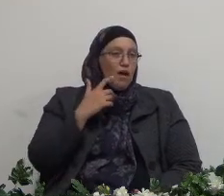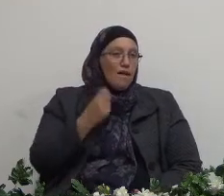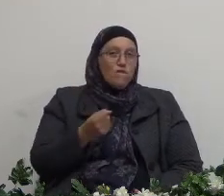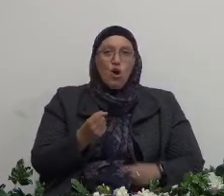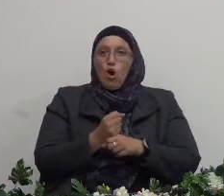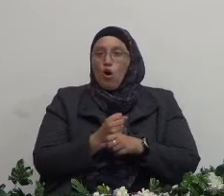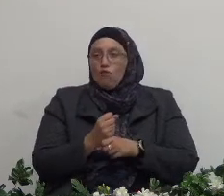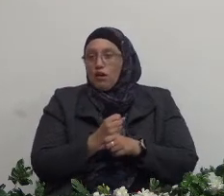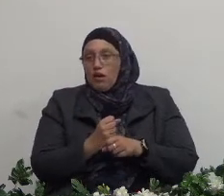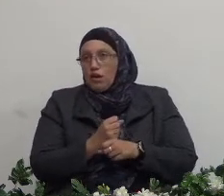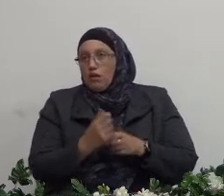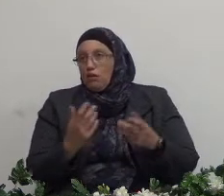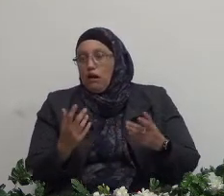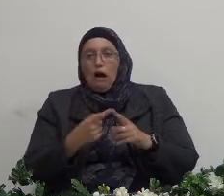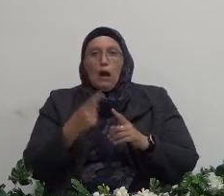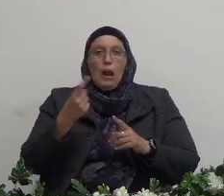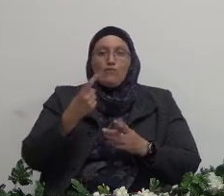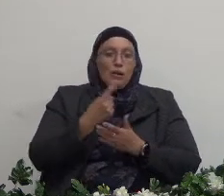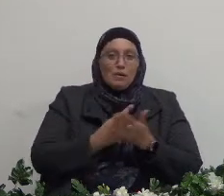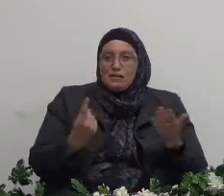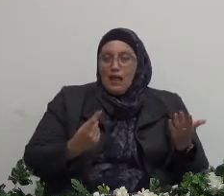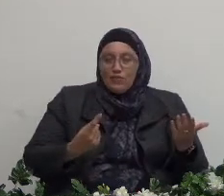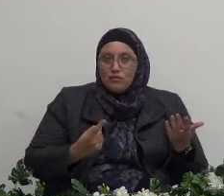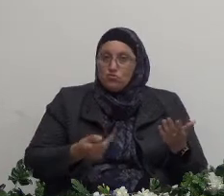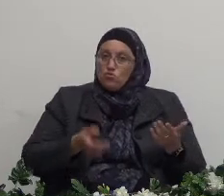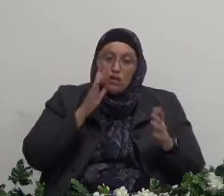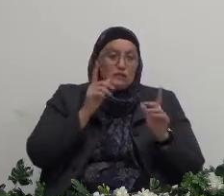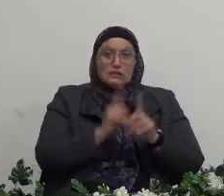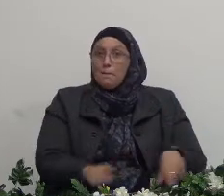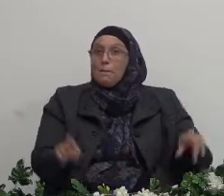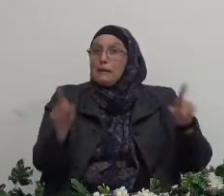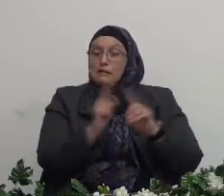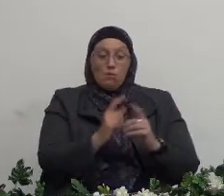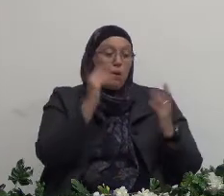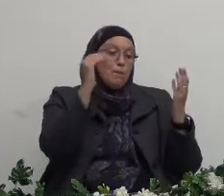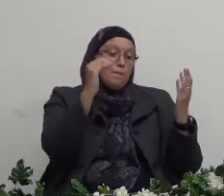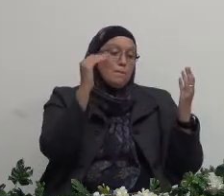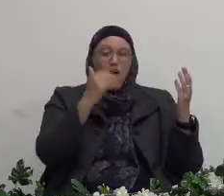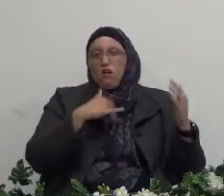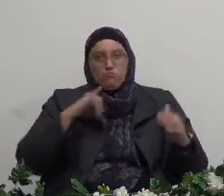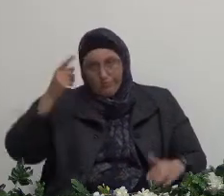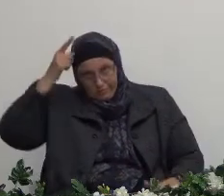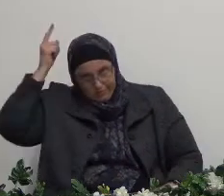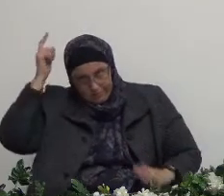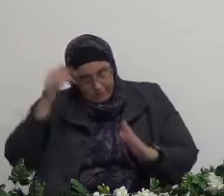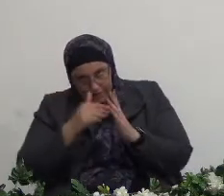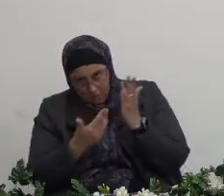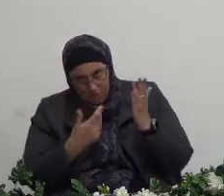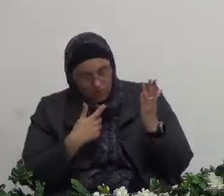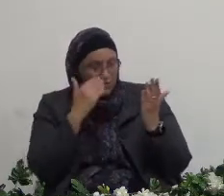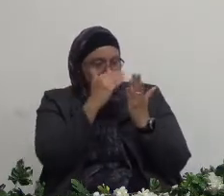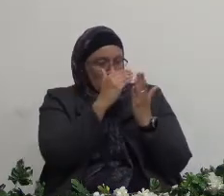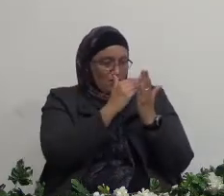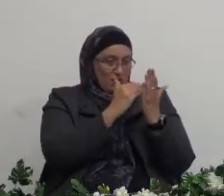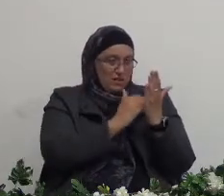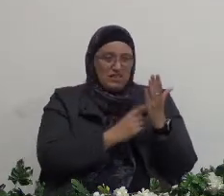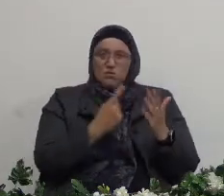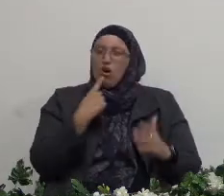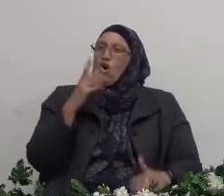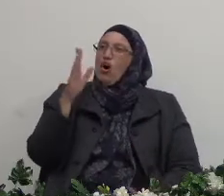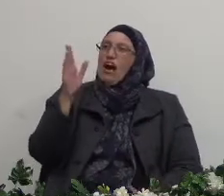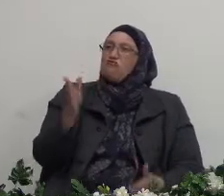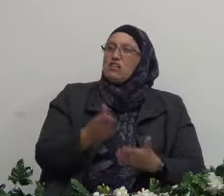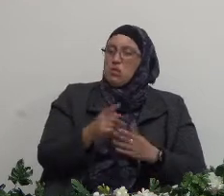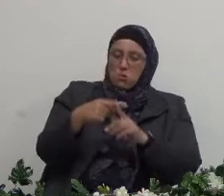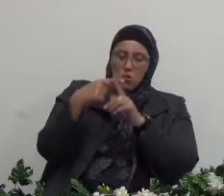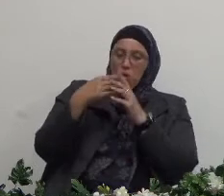at 11:30 or whatever their program is. I'm just making something up, so because sometimes you say something, someone says, oh, you actually meant me. That's why I